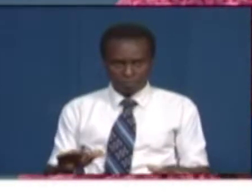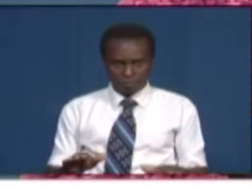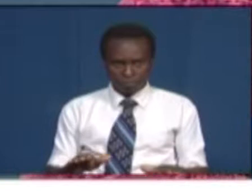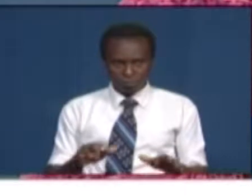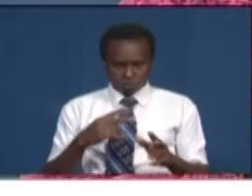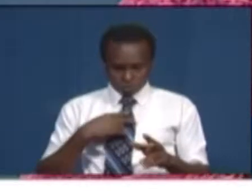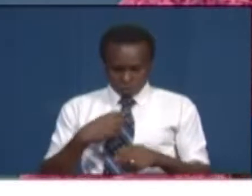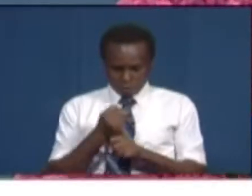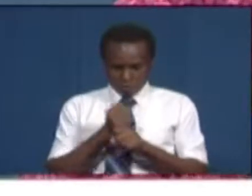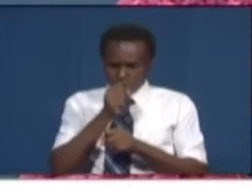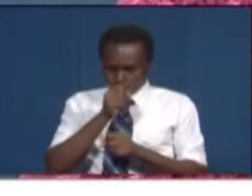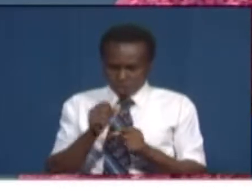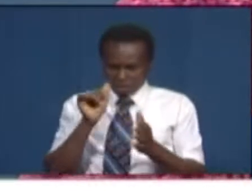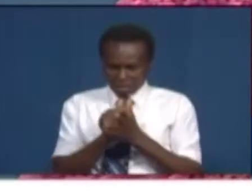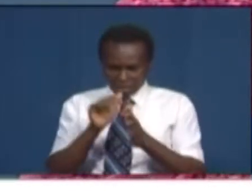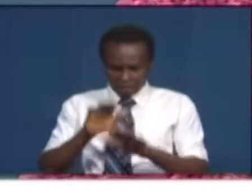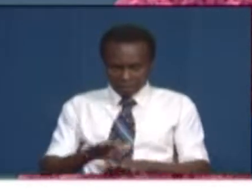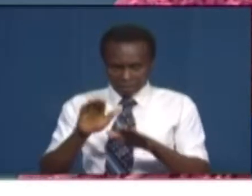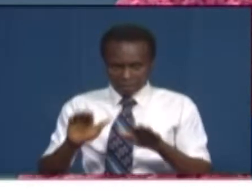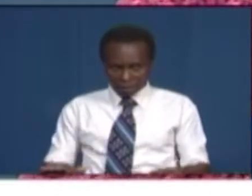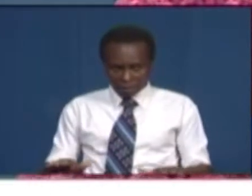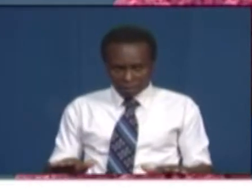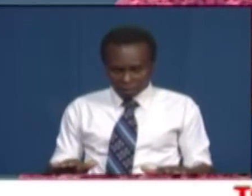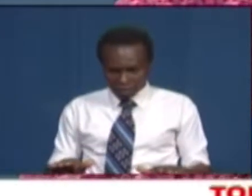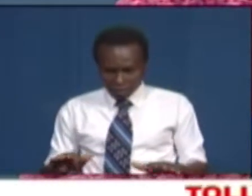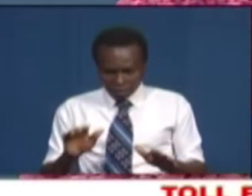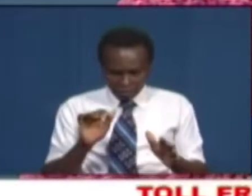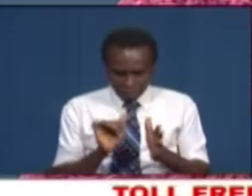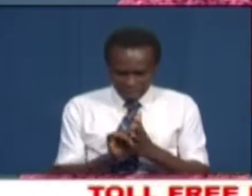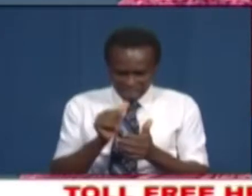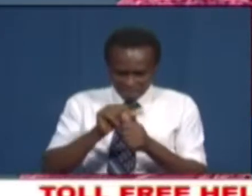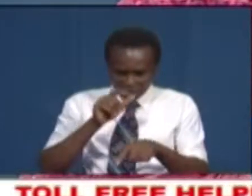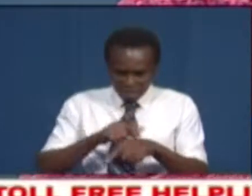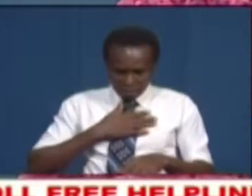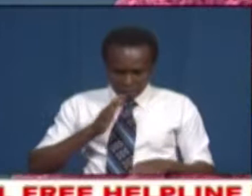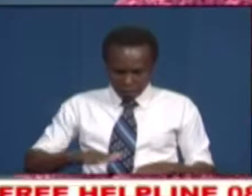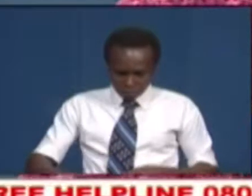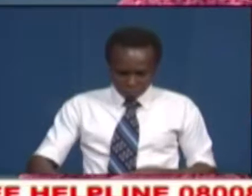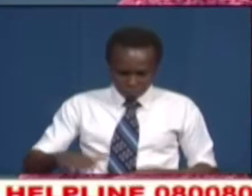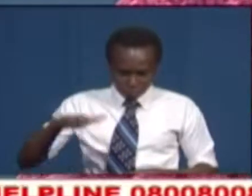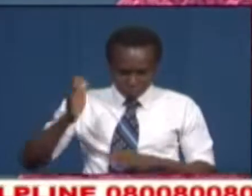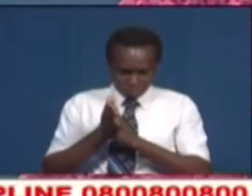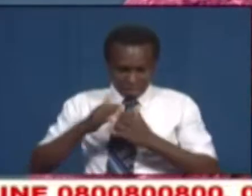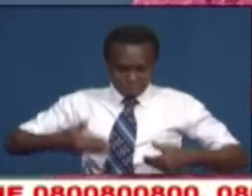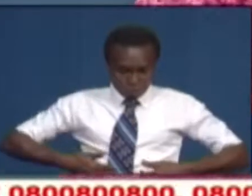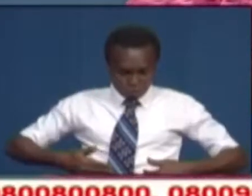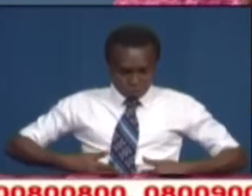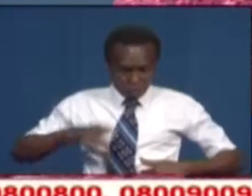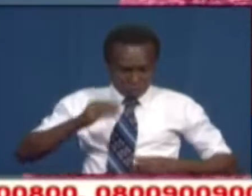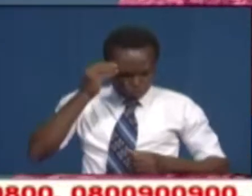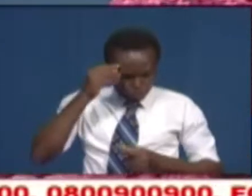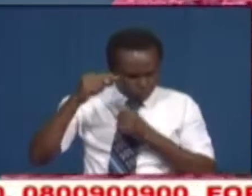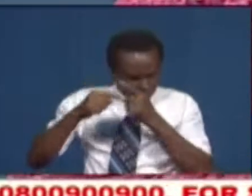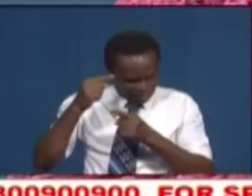child you are bringing up eats healthily, so that by the time he or she becomes an adolescent, she will be conscious of the